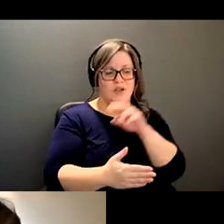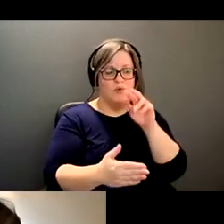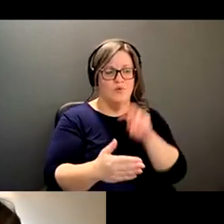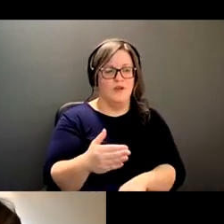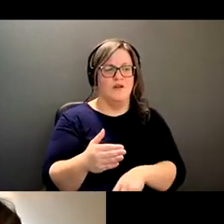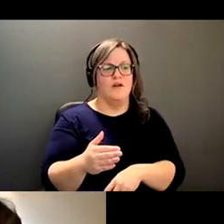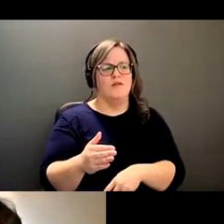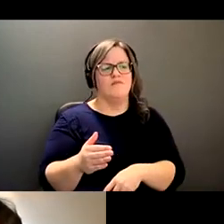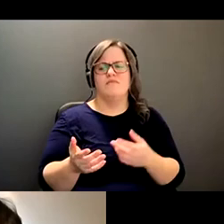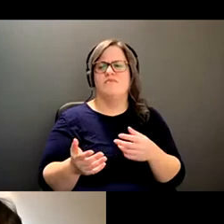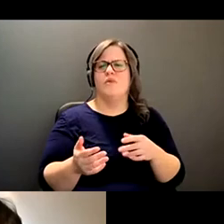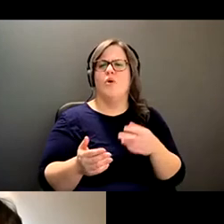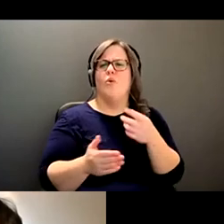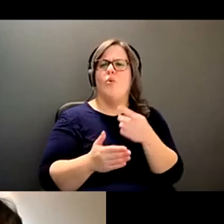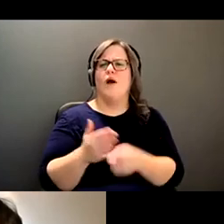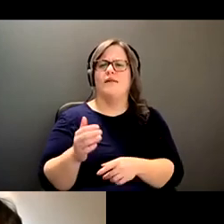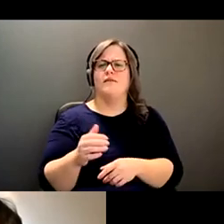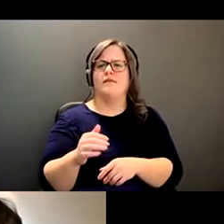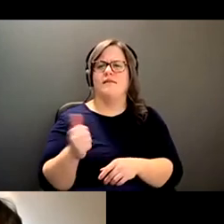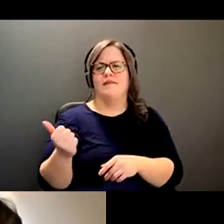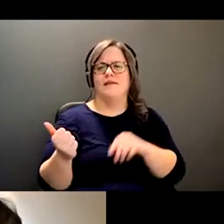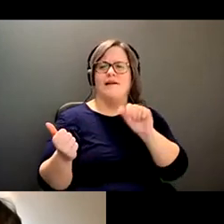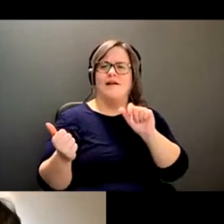alternative spaces artists still need to explore?